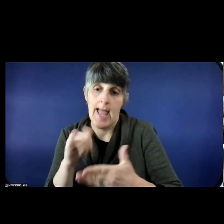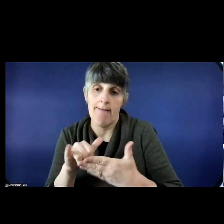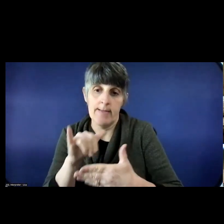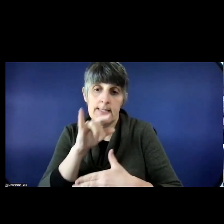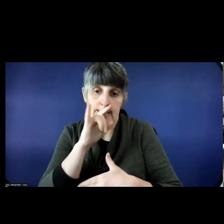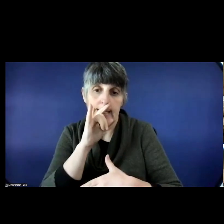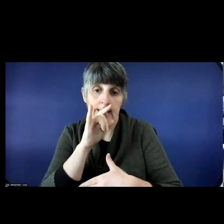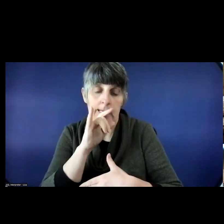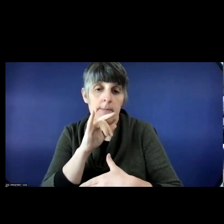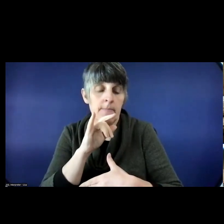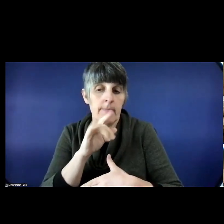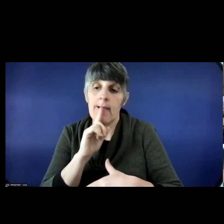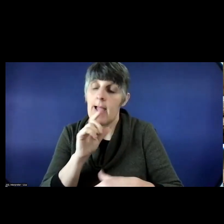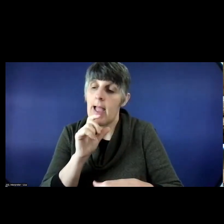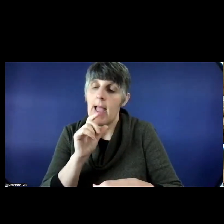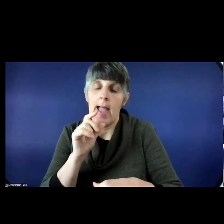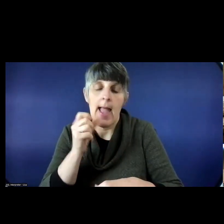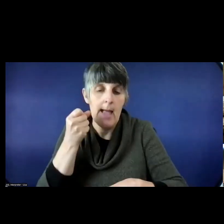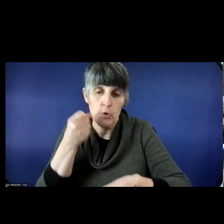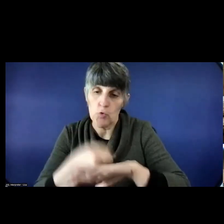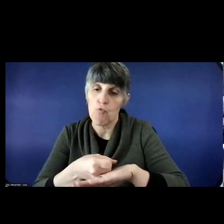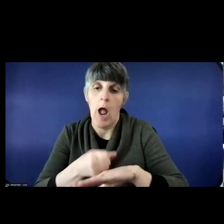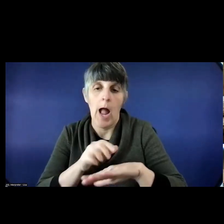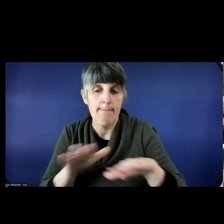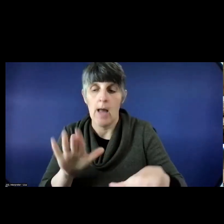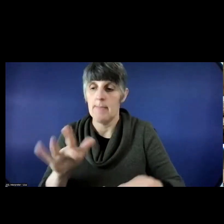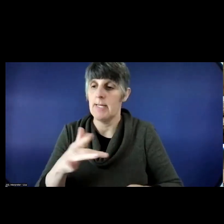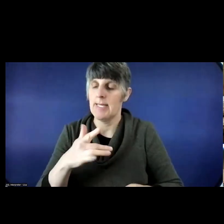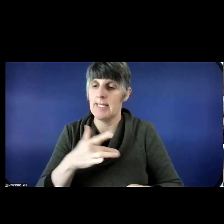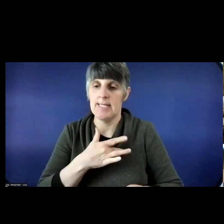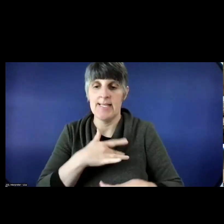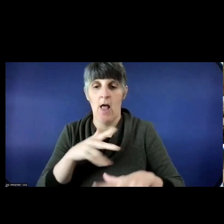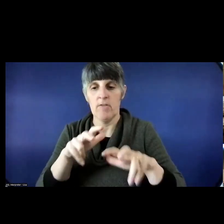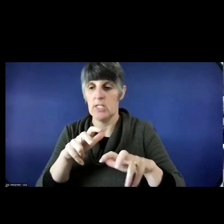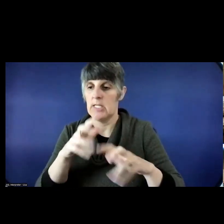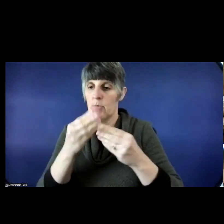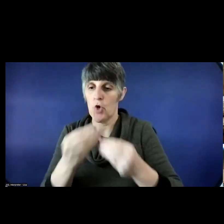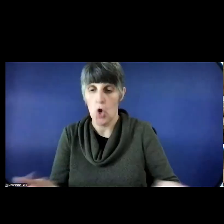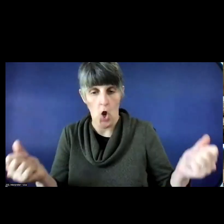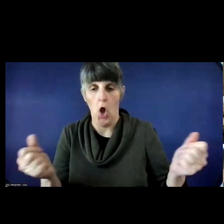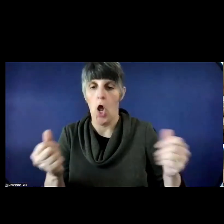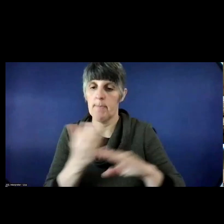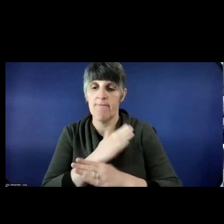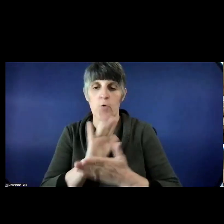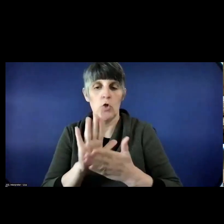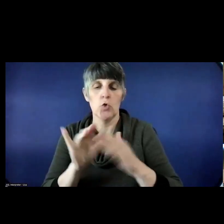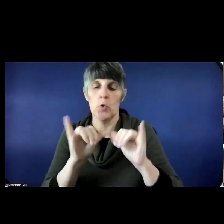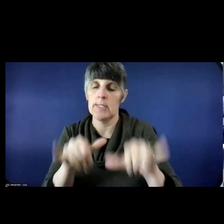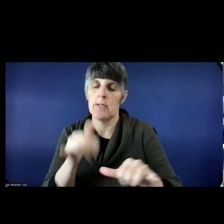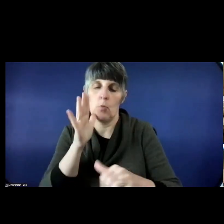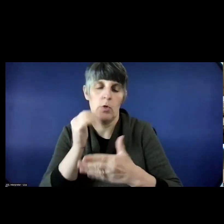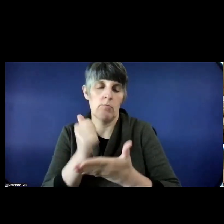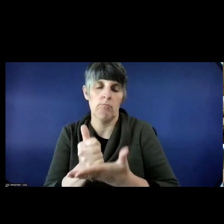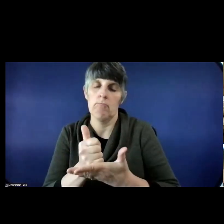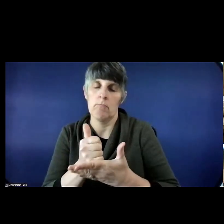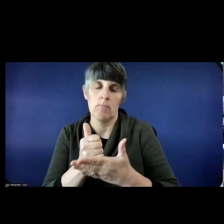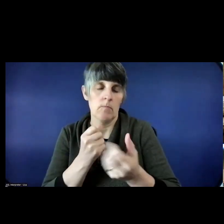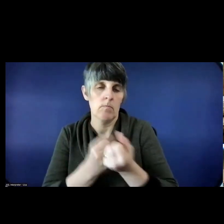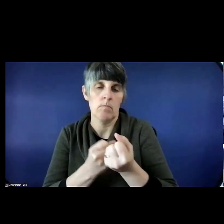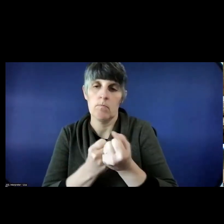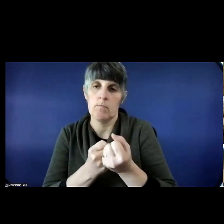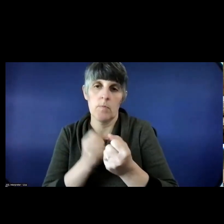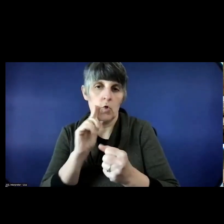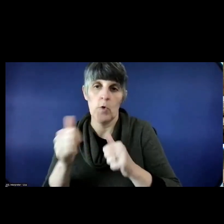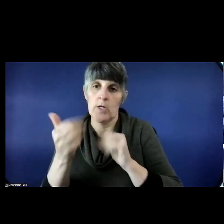kid hit absolute rock bottom. His self-esteem was gone before the school system would do anything proactively